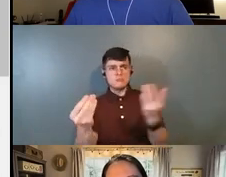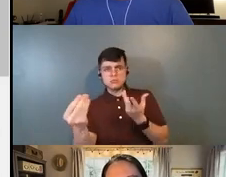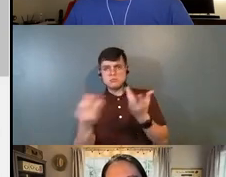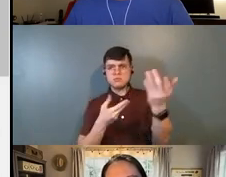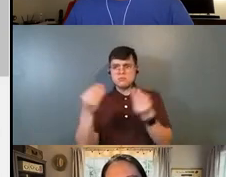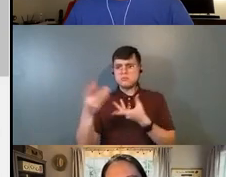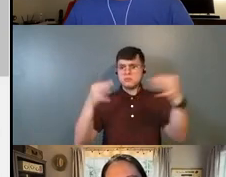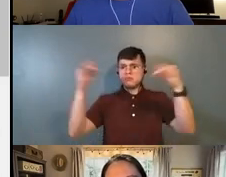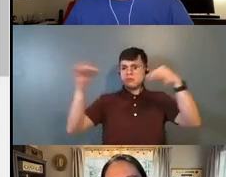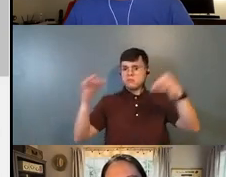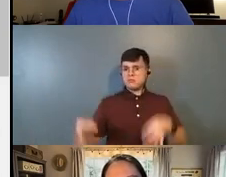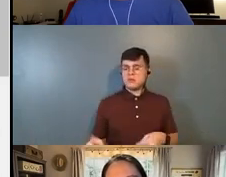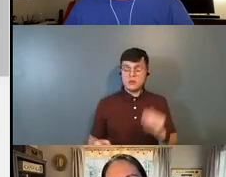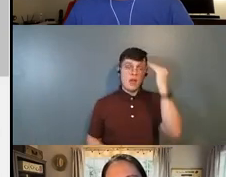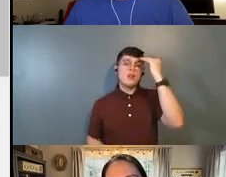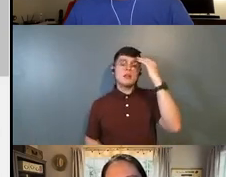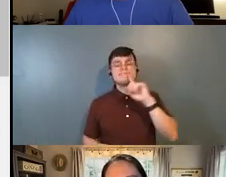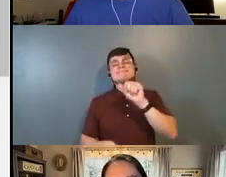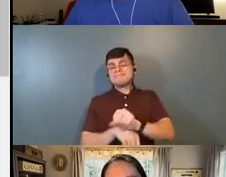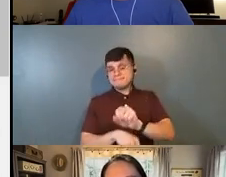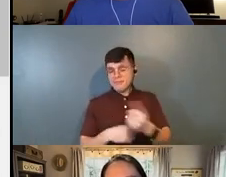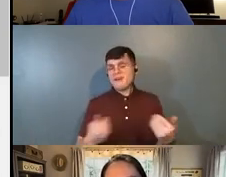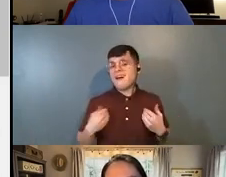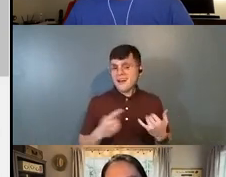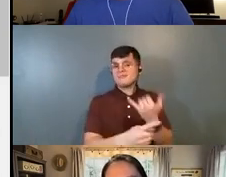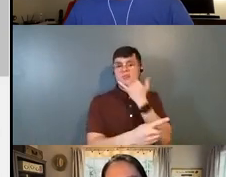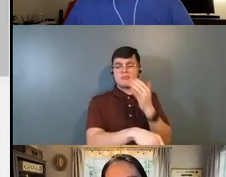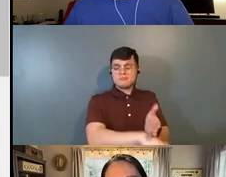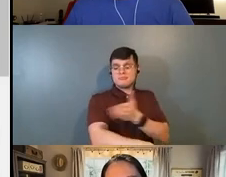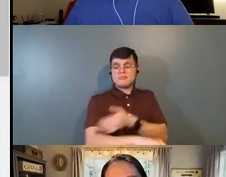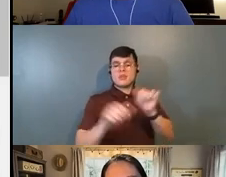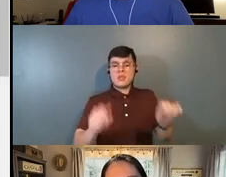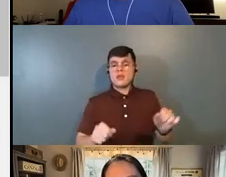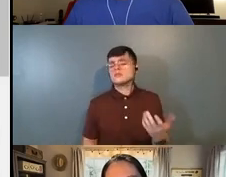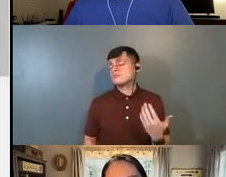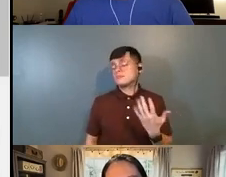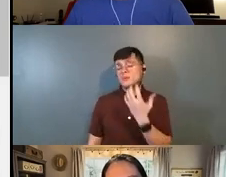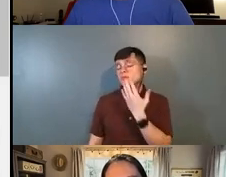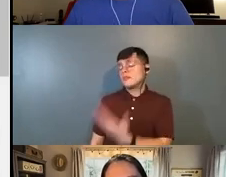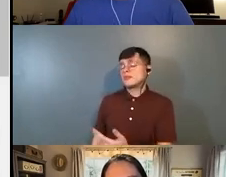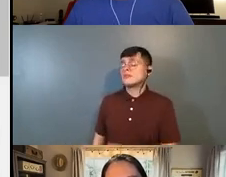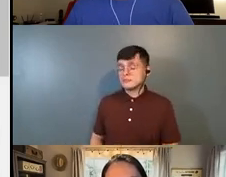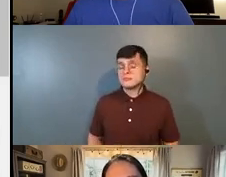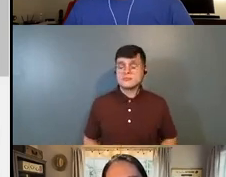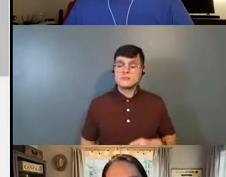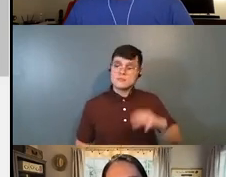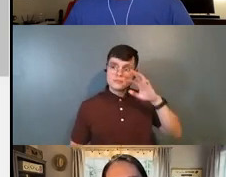and to acknowledge that there are problems. And I just wanted to thank you for that. So